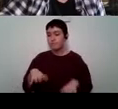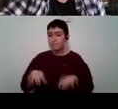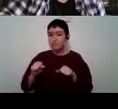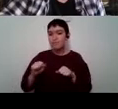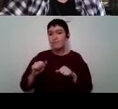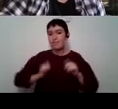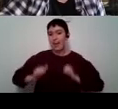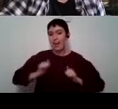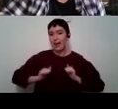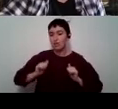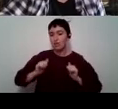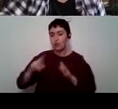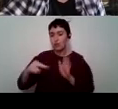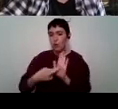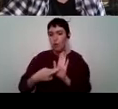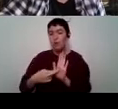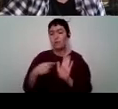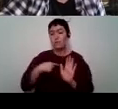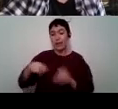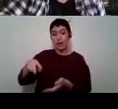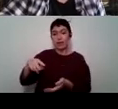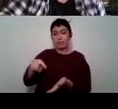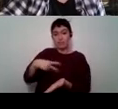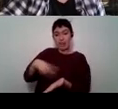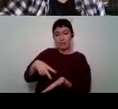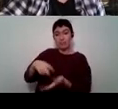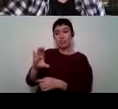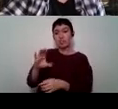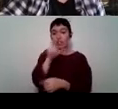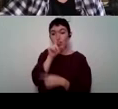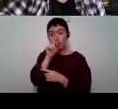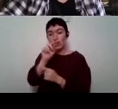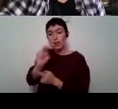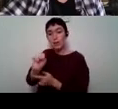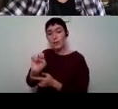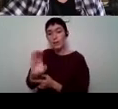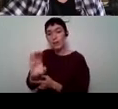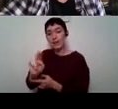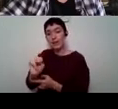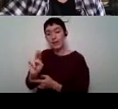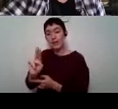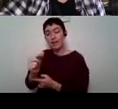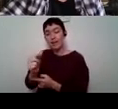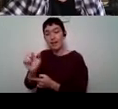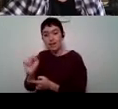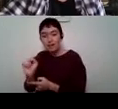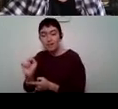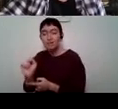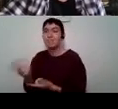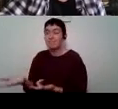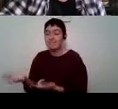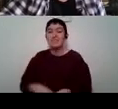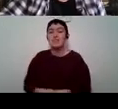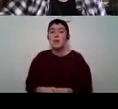chicken McNugget in a McDonald's commercial, and so on and so forth. But then when I was 25, I actually got hit by a truck, and that